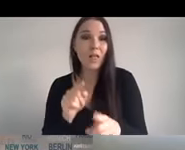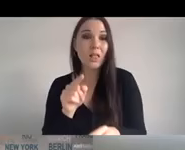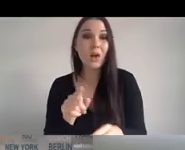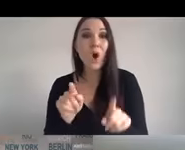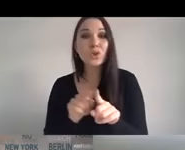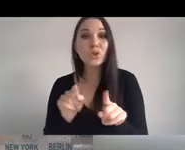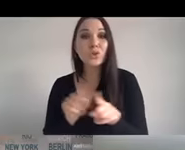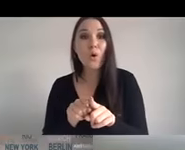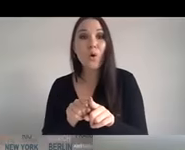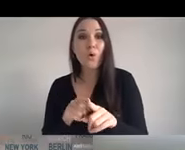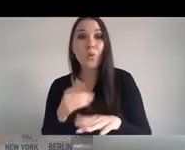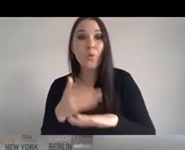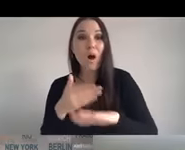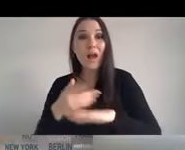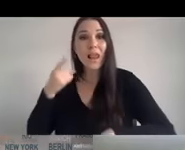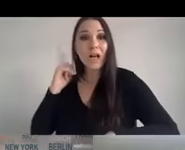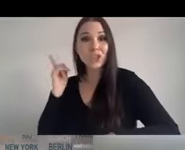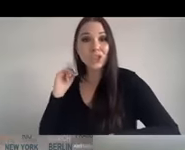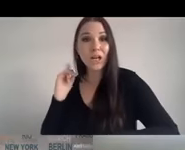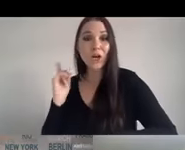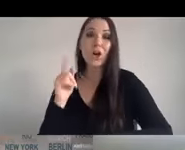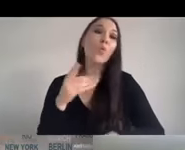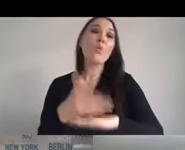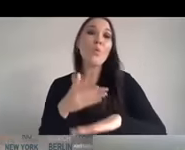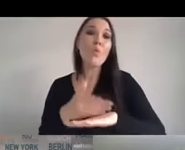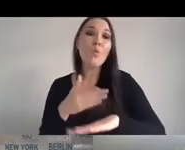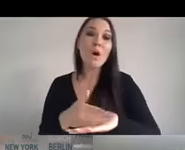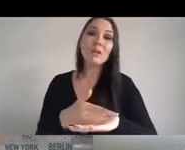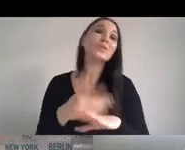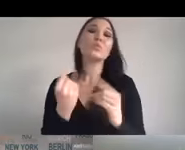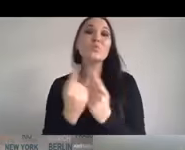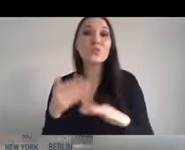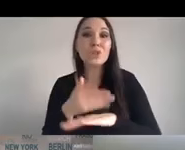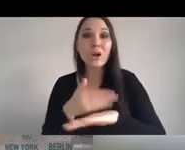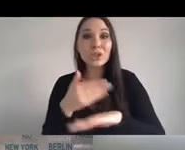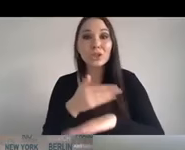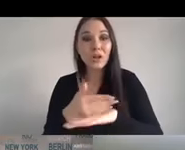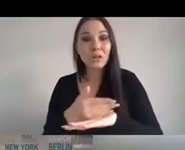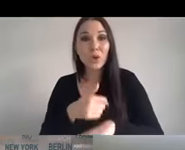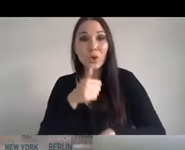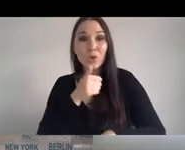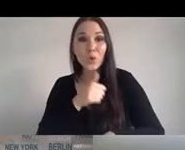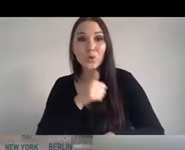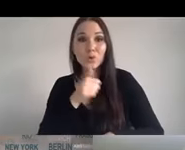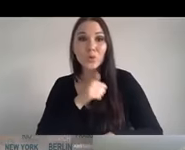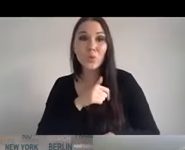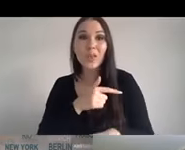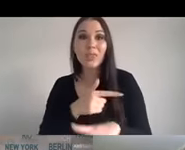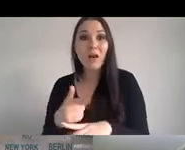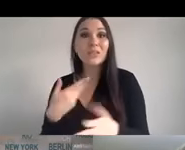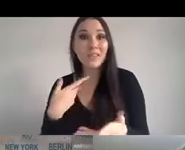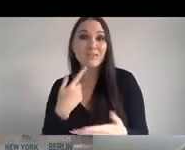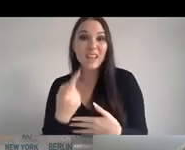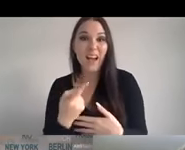also worked last year on ML in production use case that worked with GANs that hopefully I will tell more